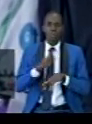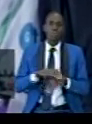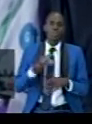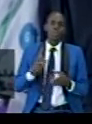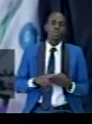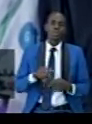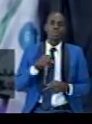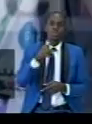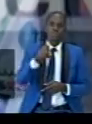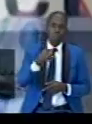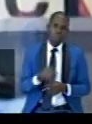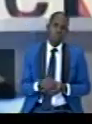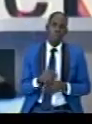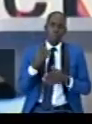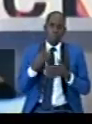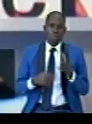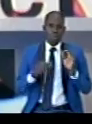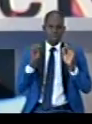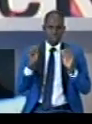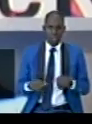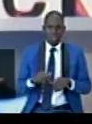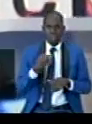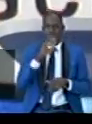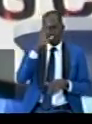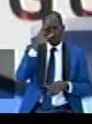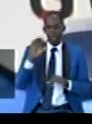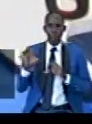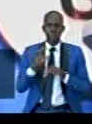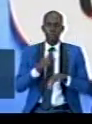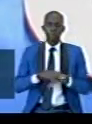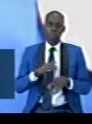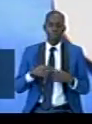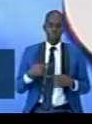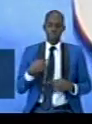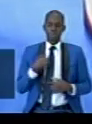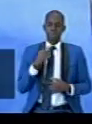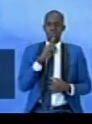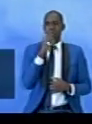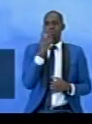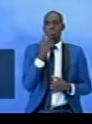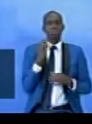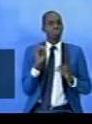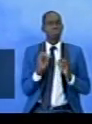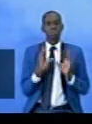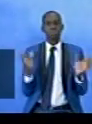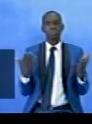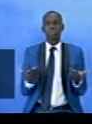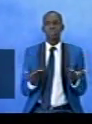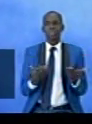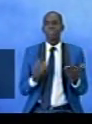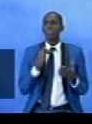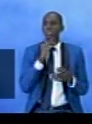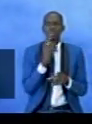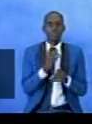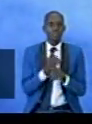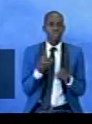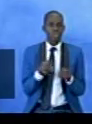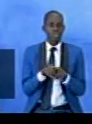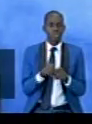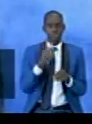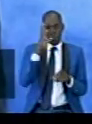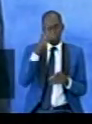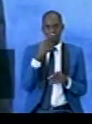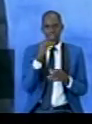What can man do unto me? It's like saying, here I am. I know Goliath is tall,